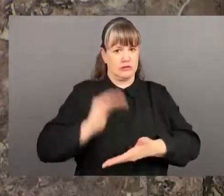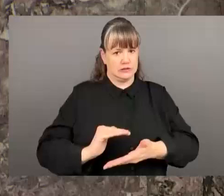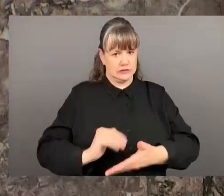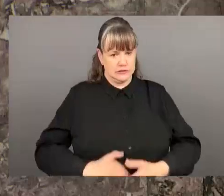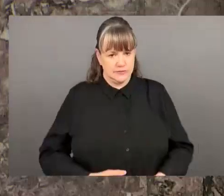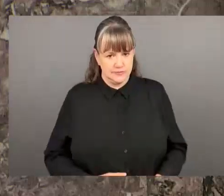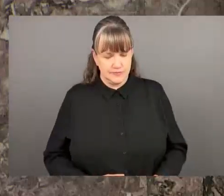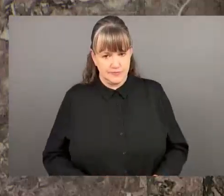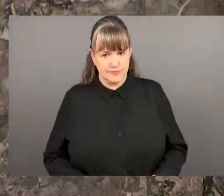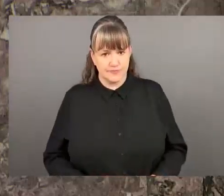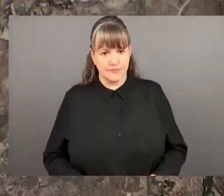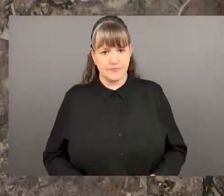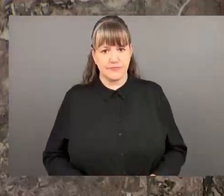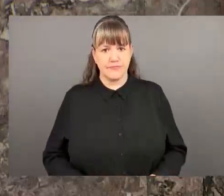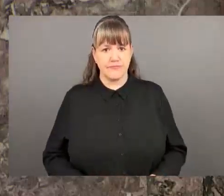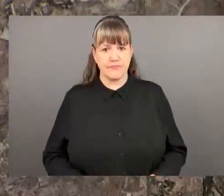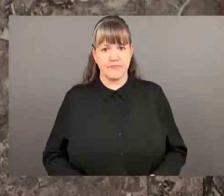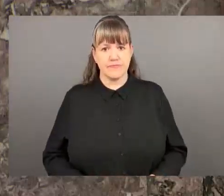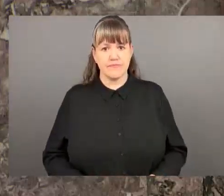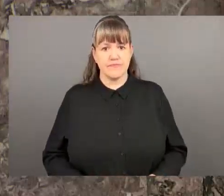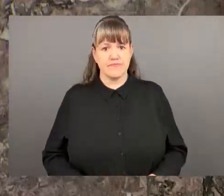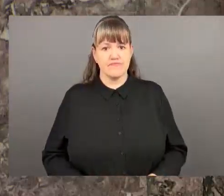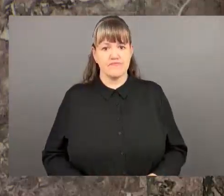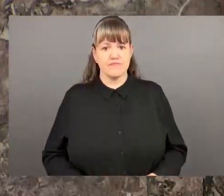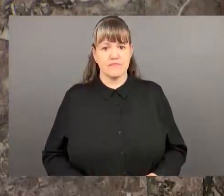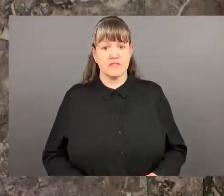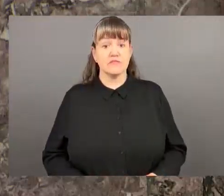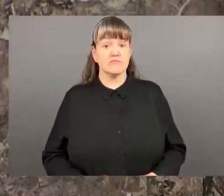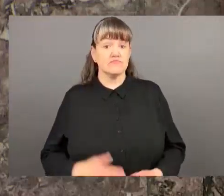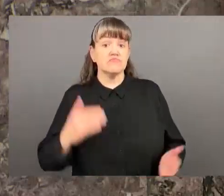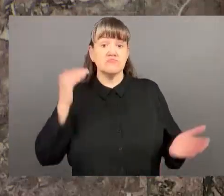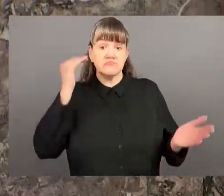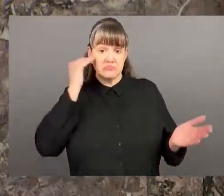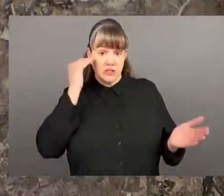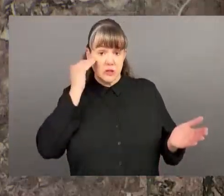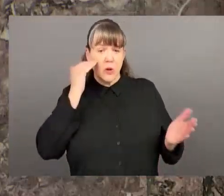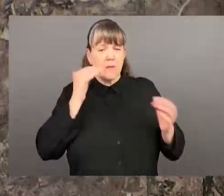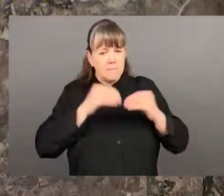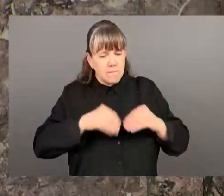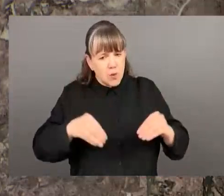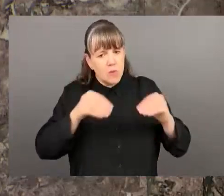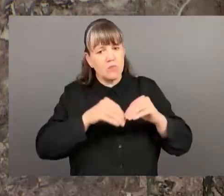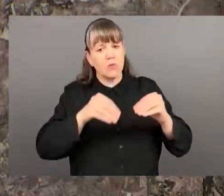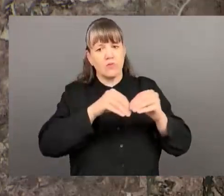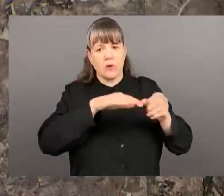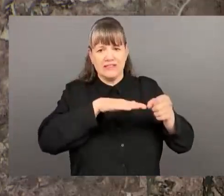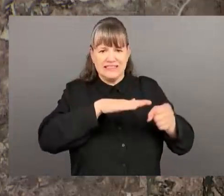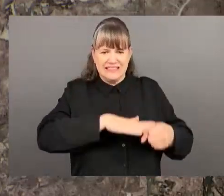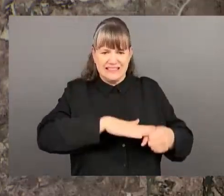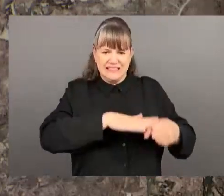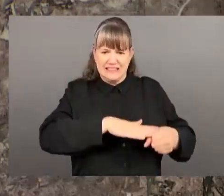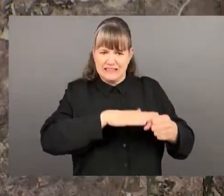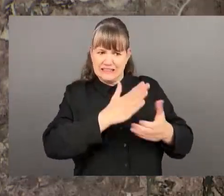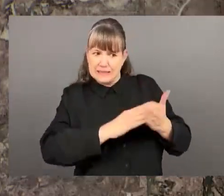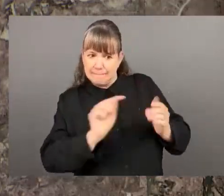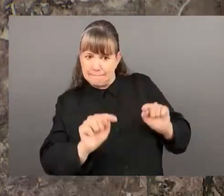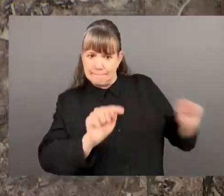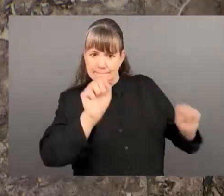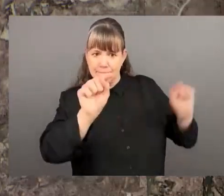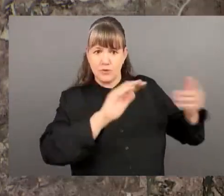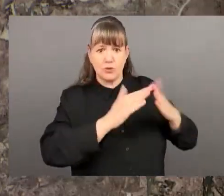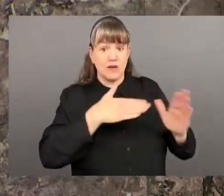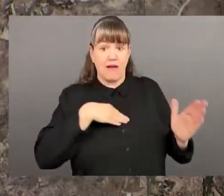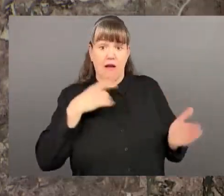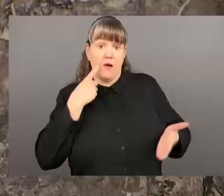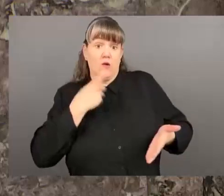But we know that we continue to see pressures in specific communities, and I acknowledge that. That's communities like Lillooet, communities like